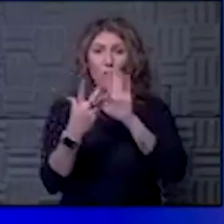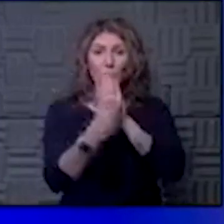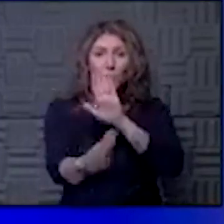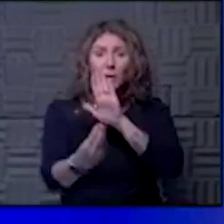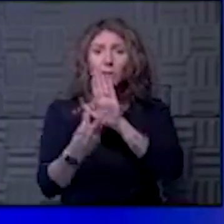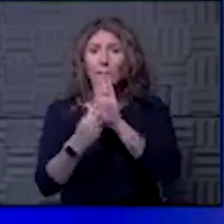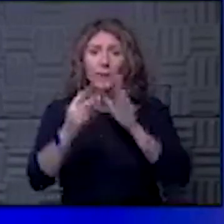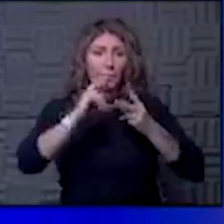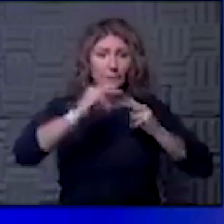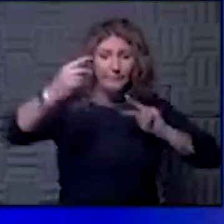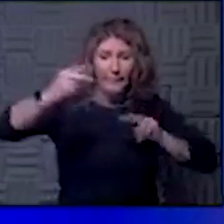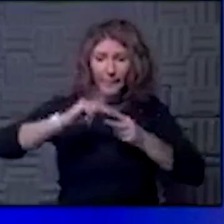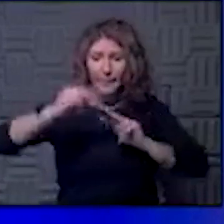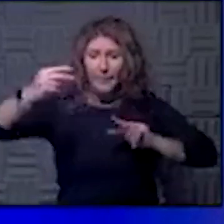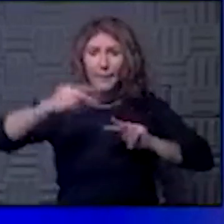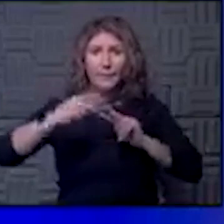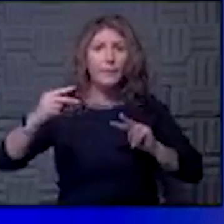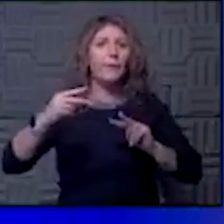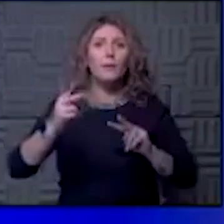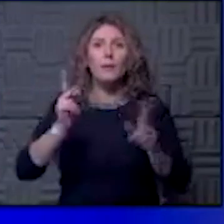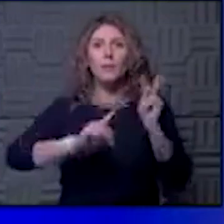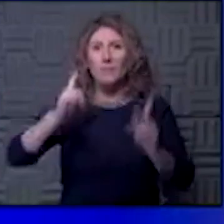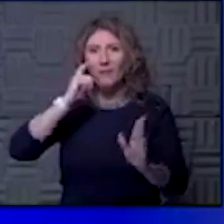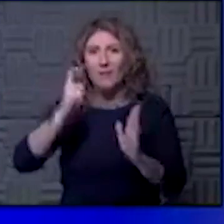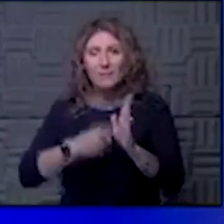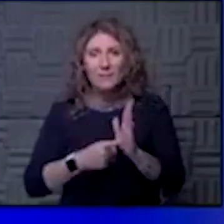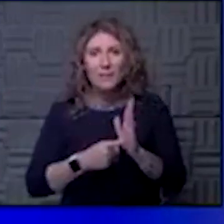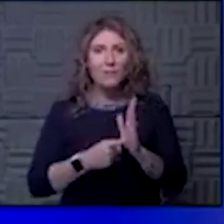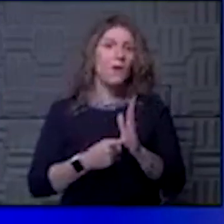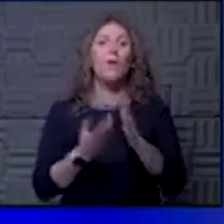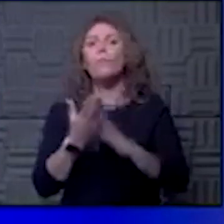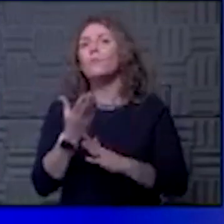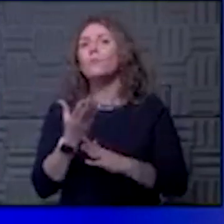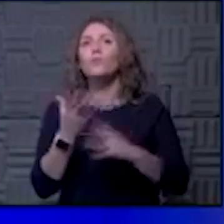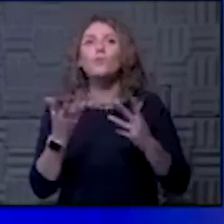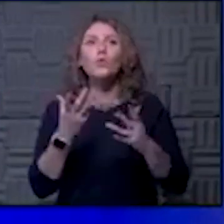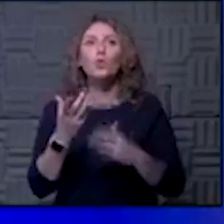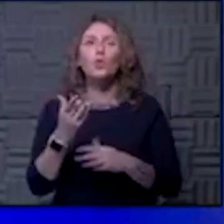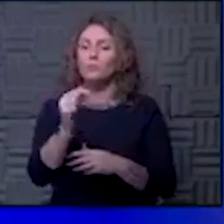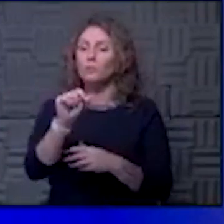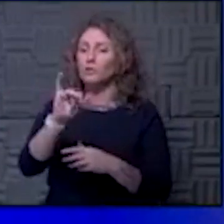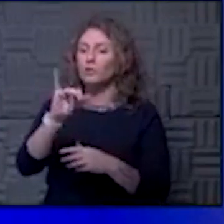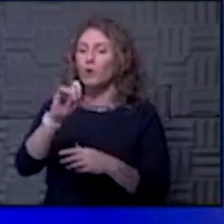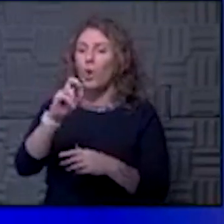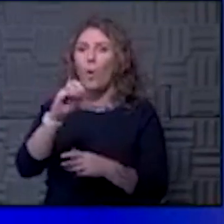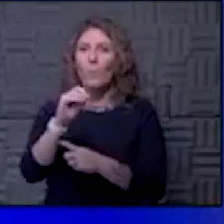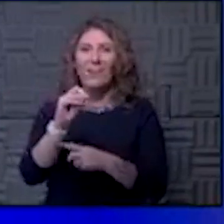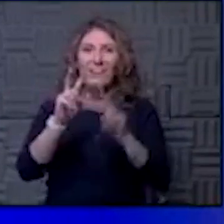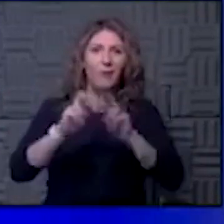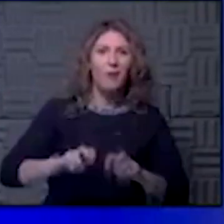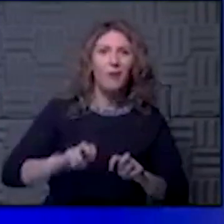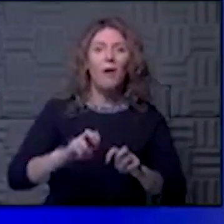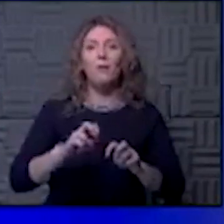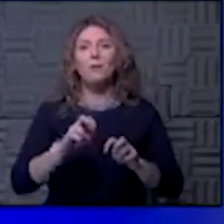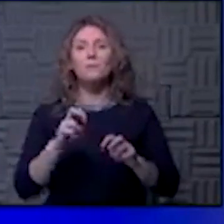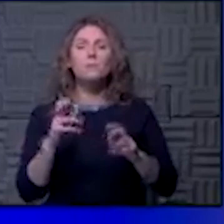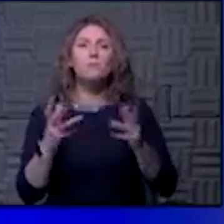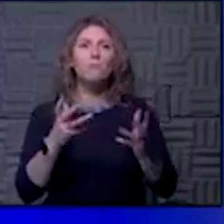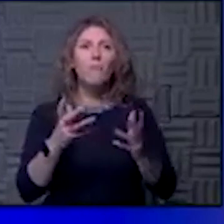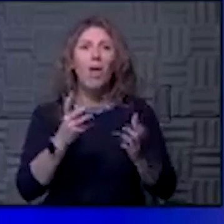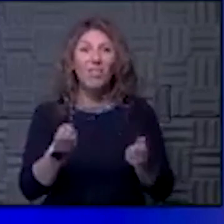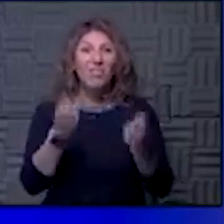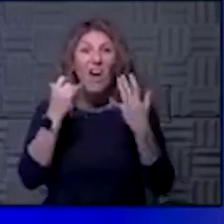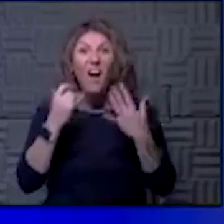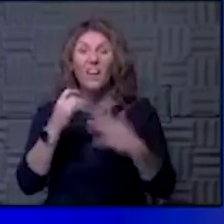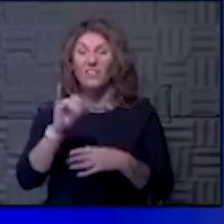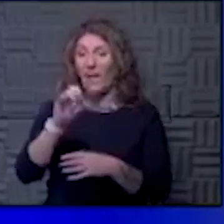genome that people have identified through genomic analysis of a lot of